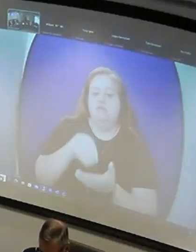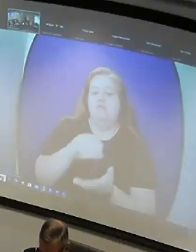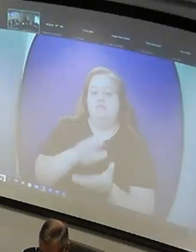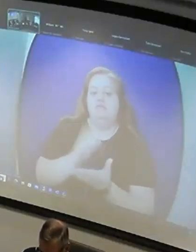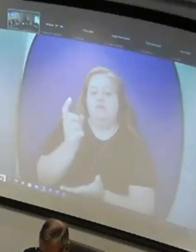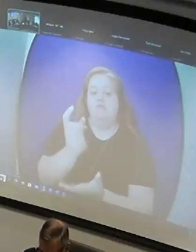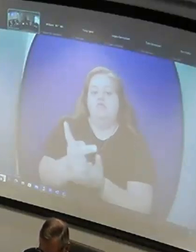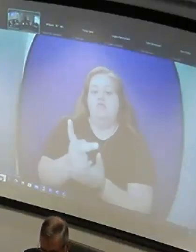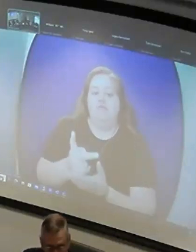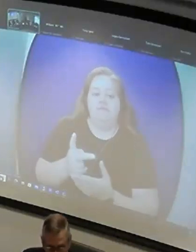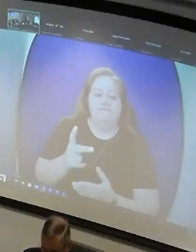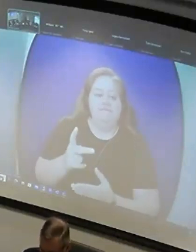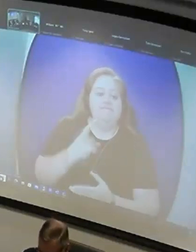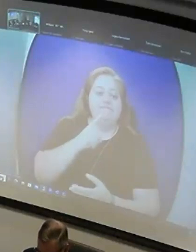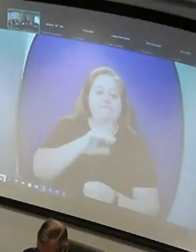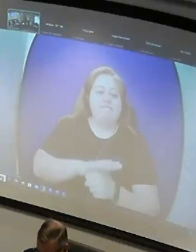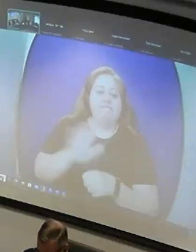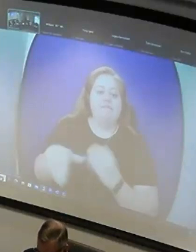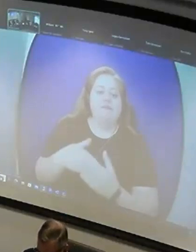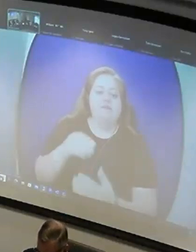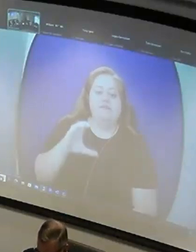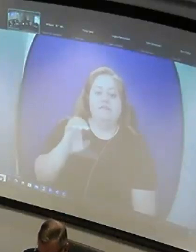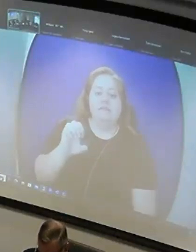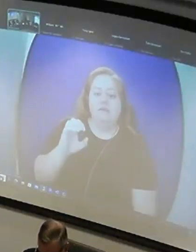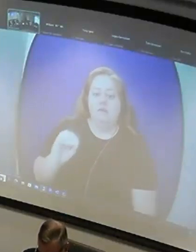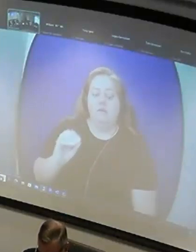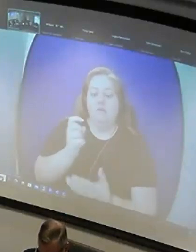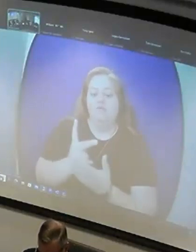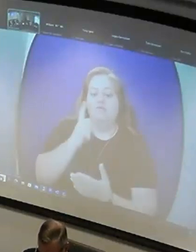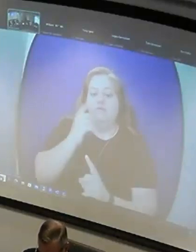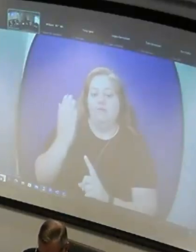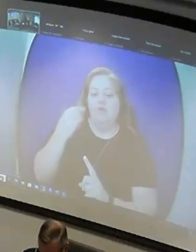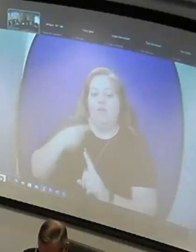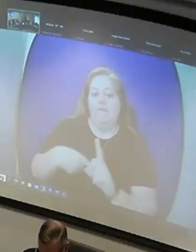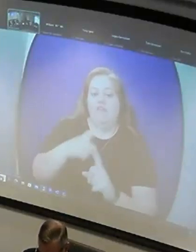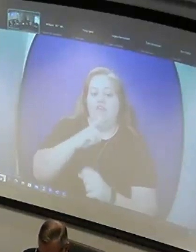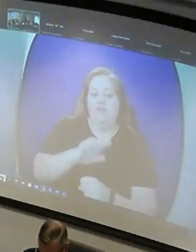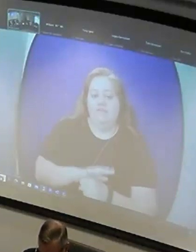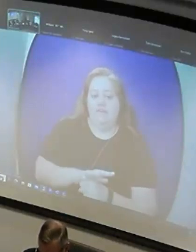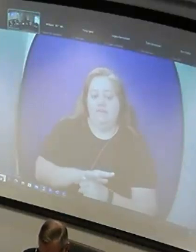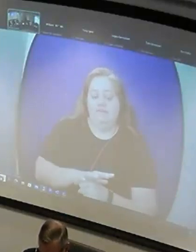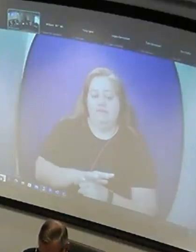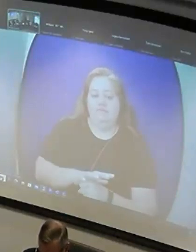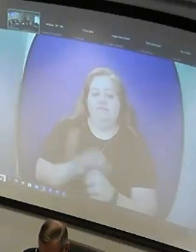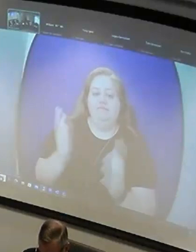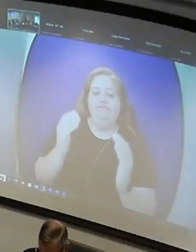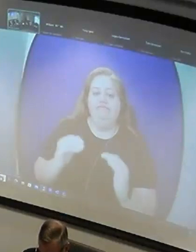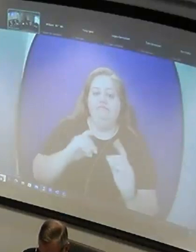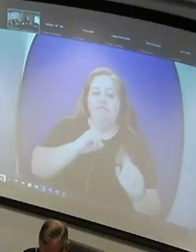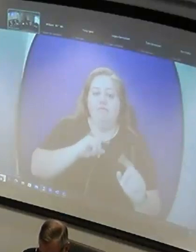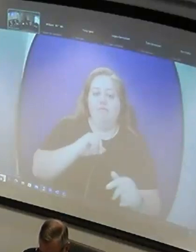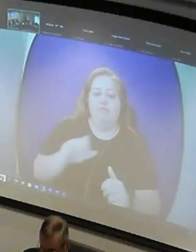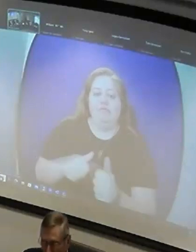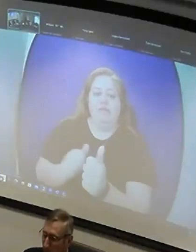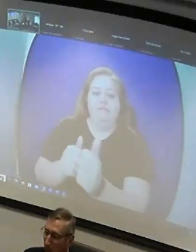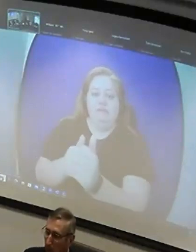Confirmation of CEO approvals. All CEO approvals from the prior month are confirmed. We'll move to reports and updates and